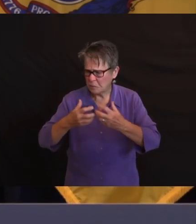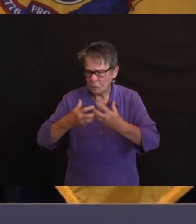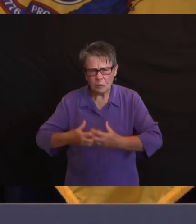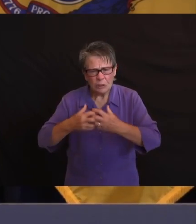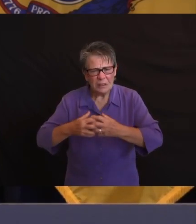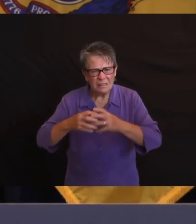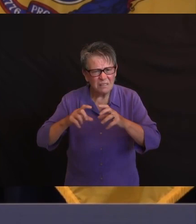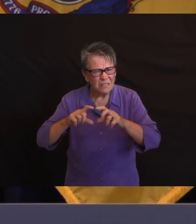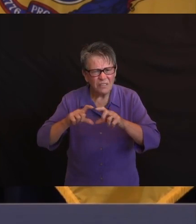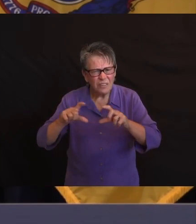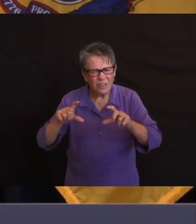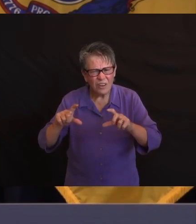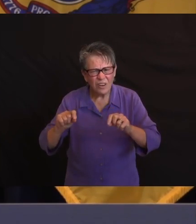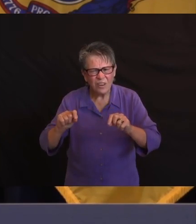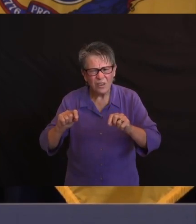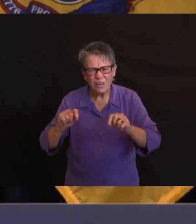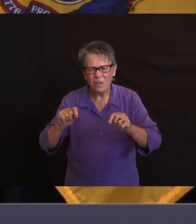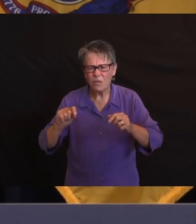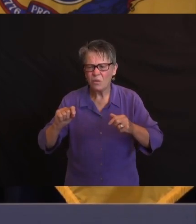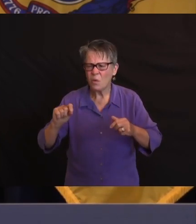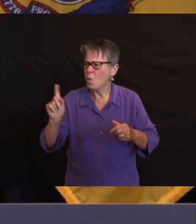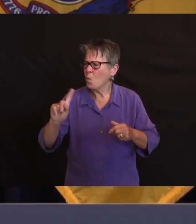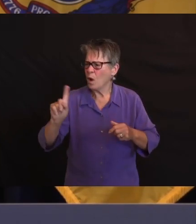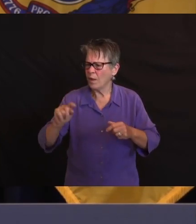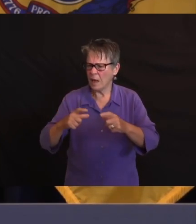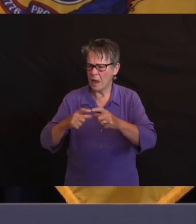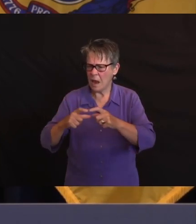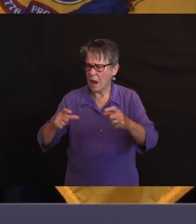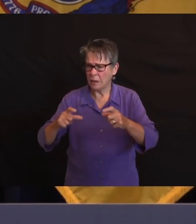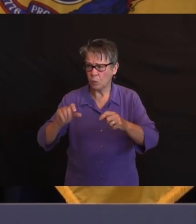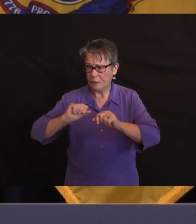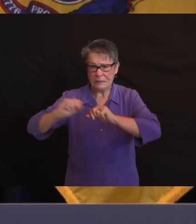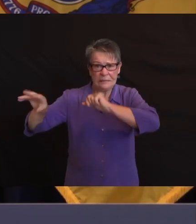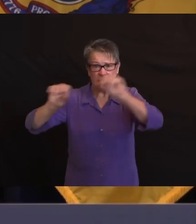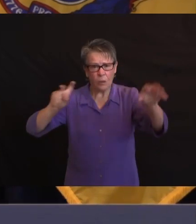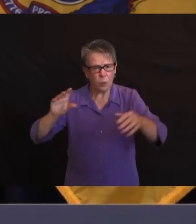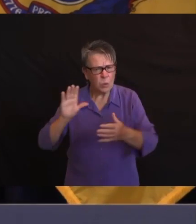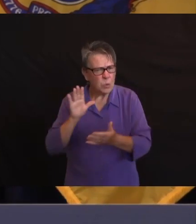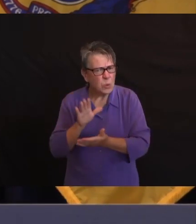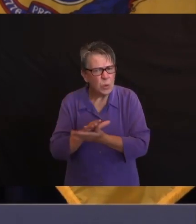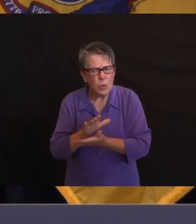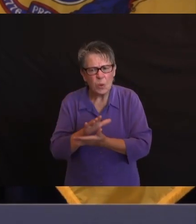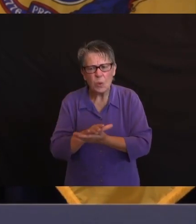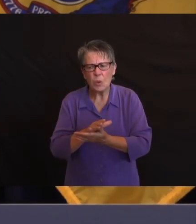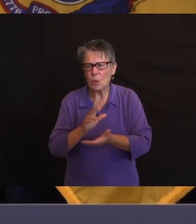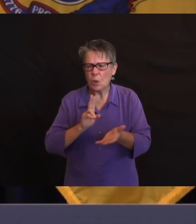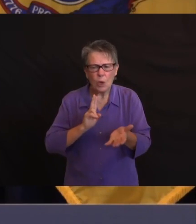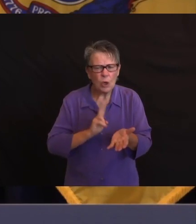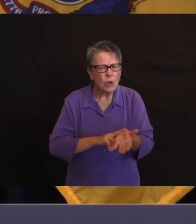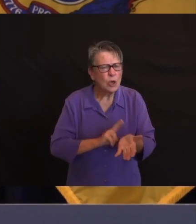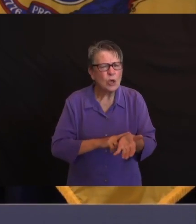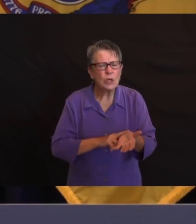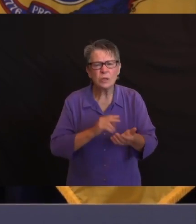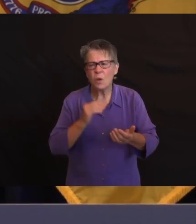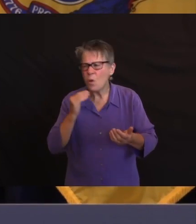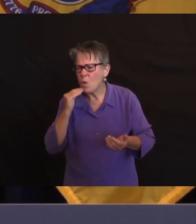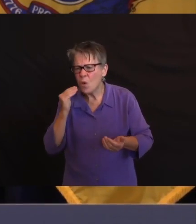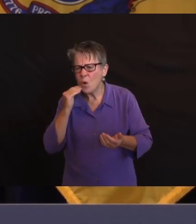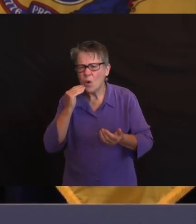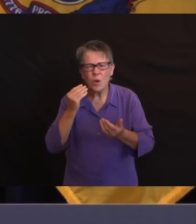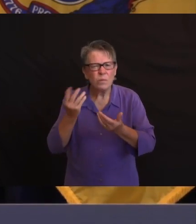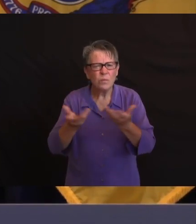distributed beyond just schools and nursing homes. And I think you said, Governor, you've said recently that, or said over the course